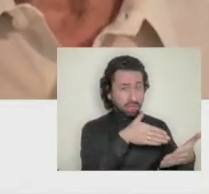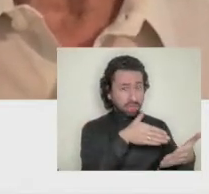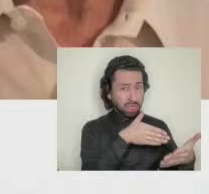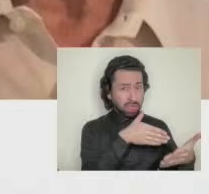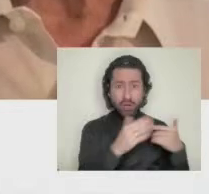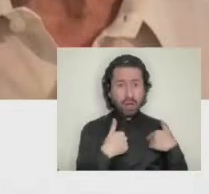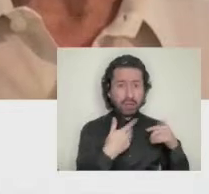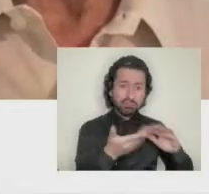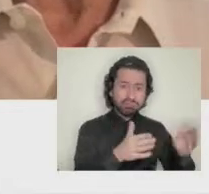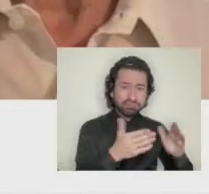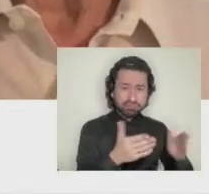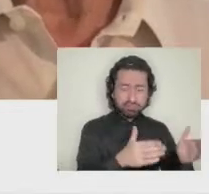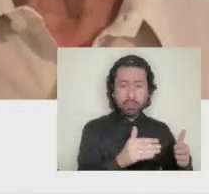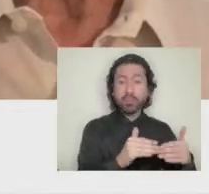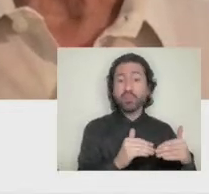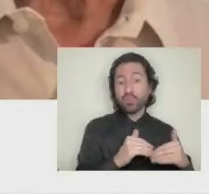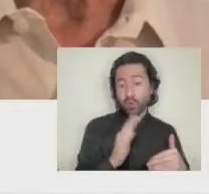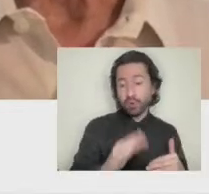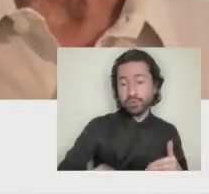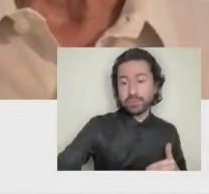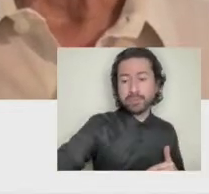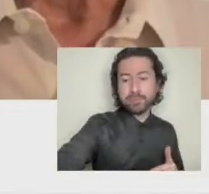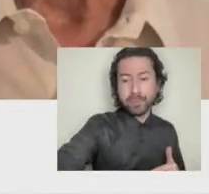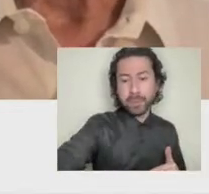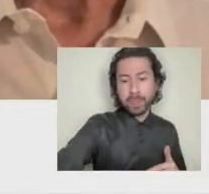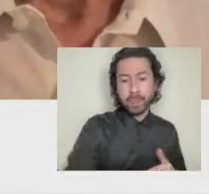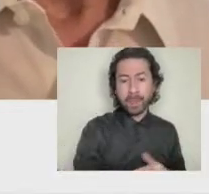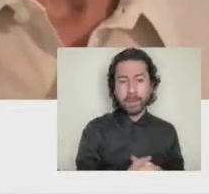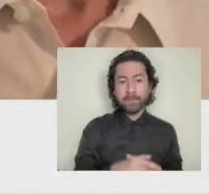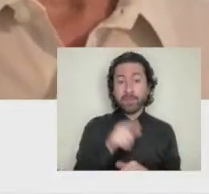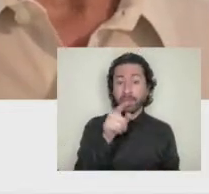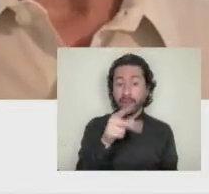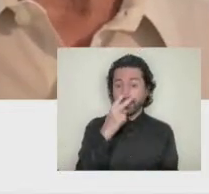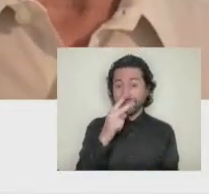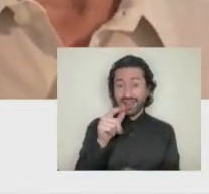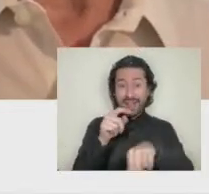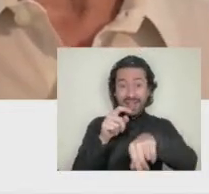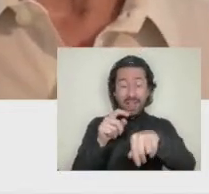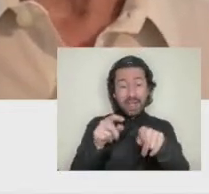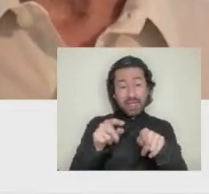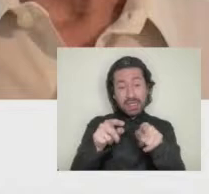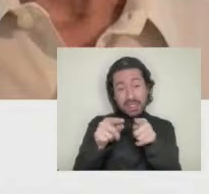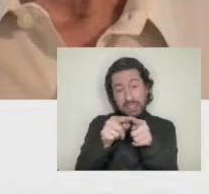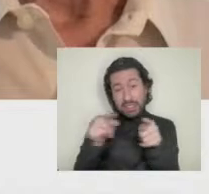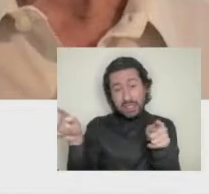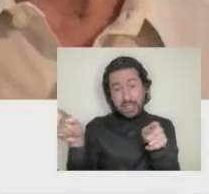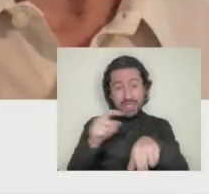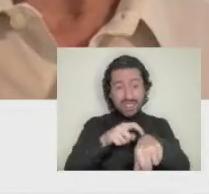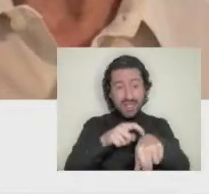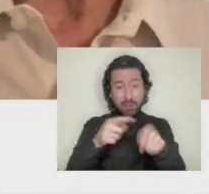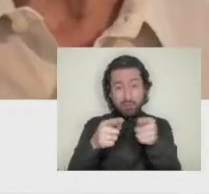the subsequent decade, there were 1 million